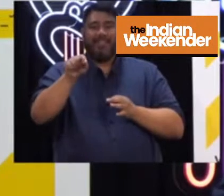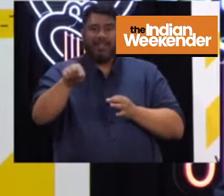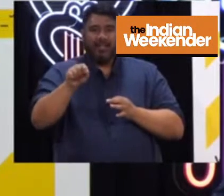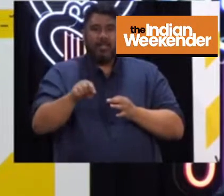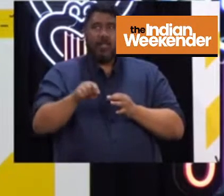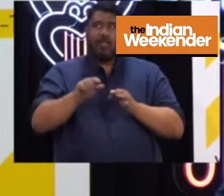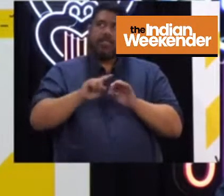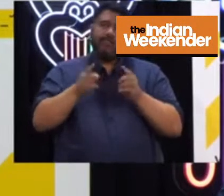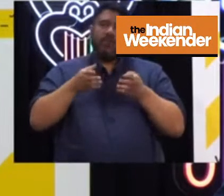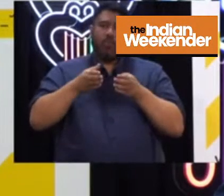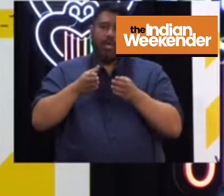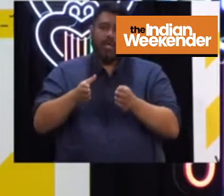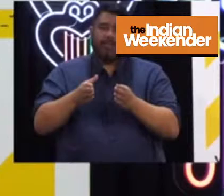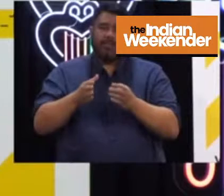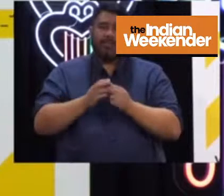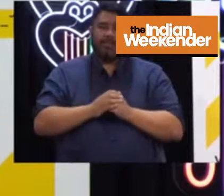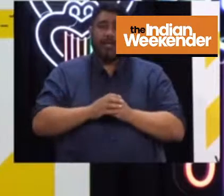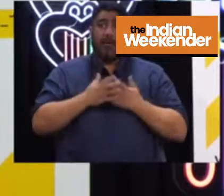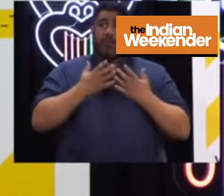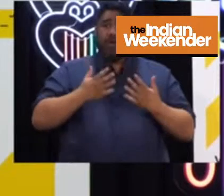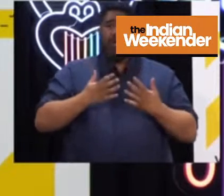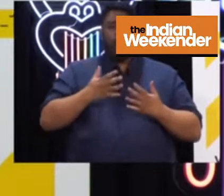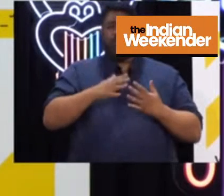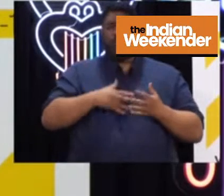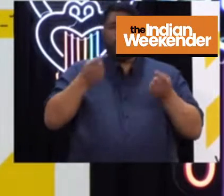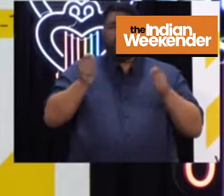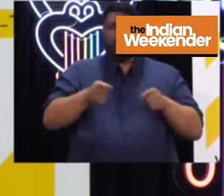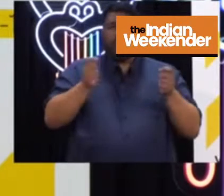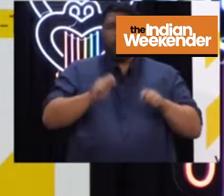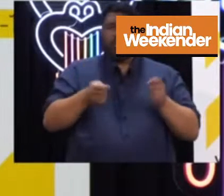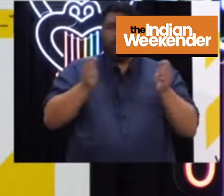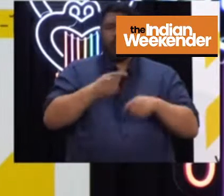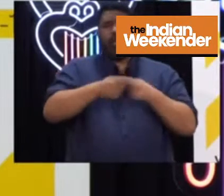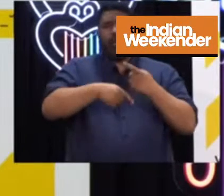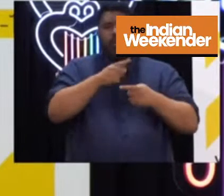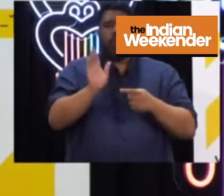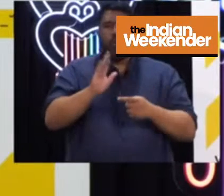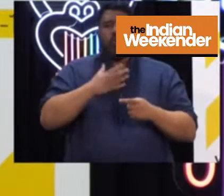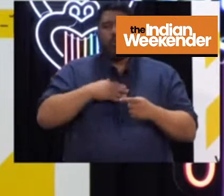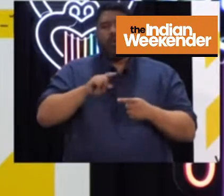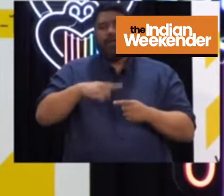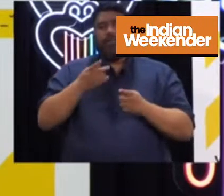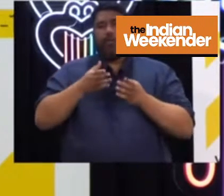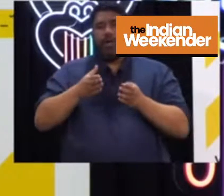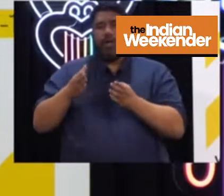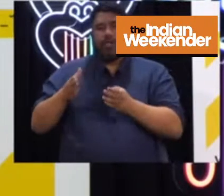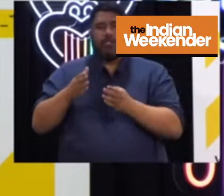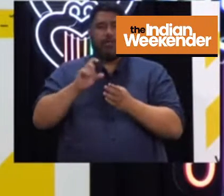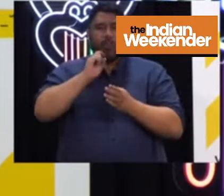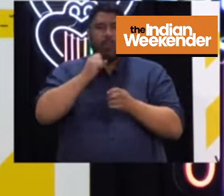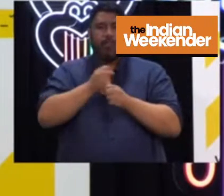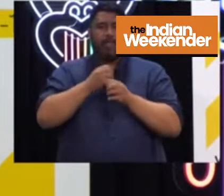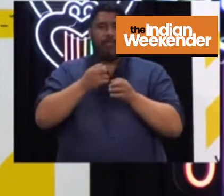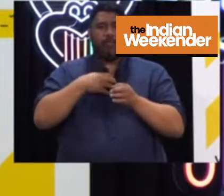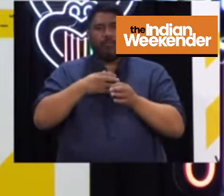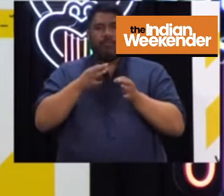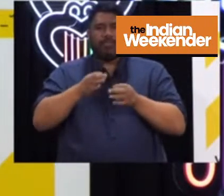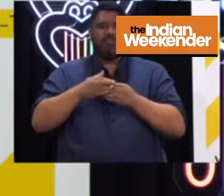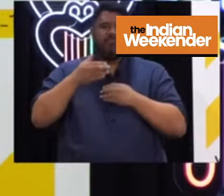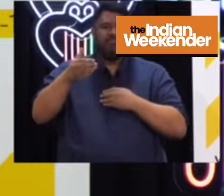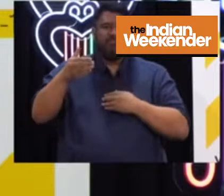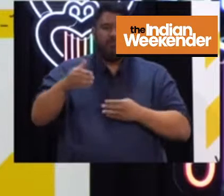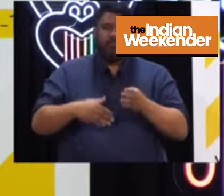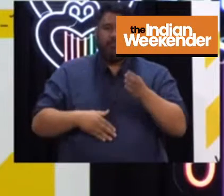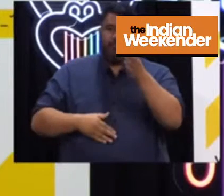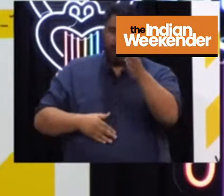restrictions. We just don't want to use the highest alert levels as part of them. Just And then I'll come to you, Derek. clarification on the Mr. Whippy style bus. Was